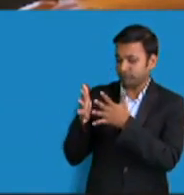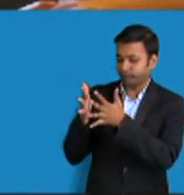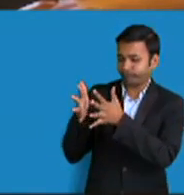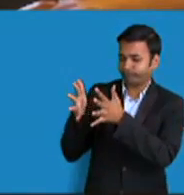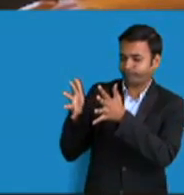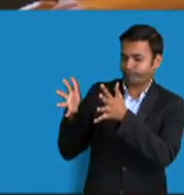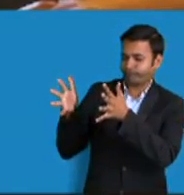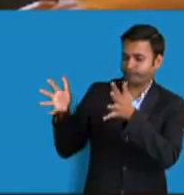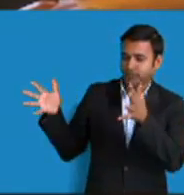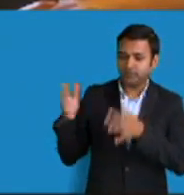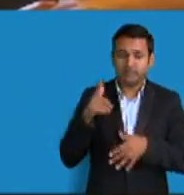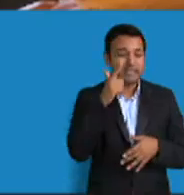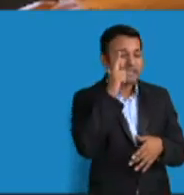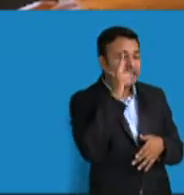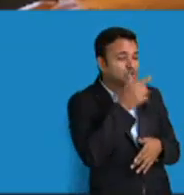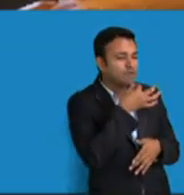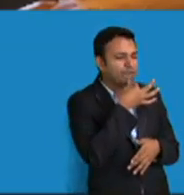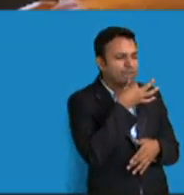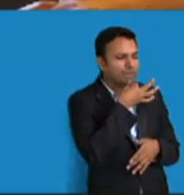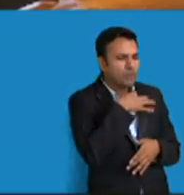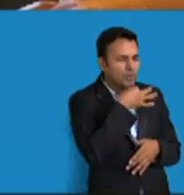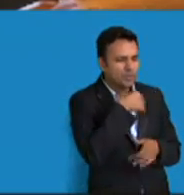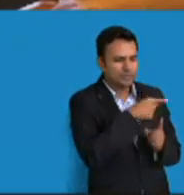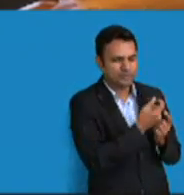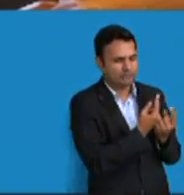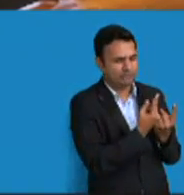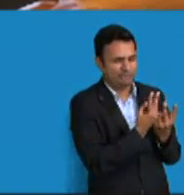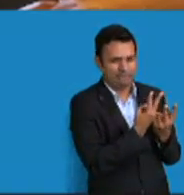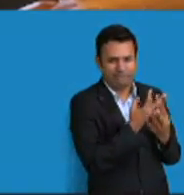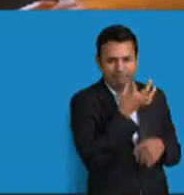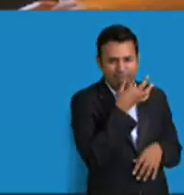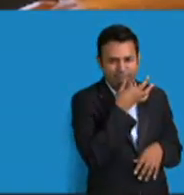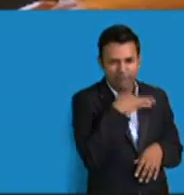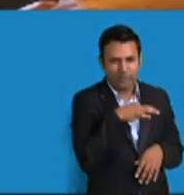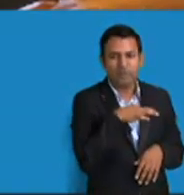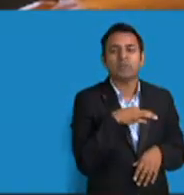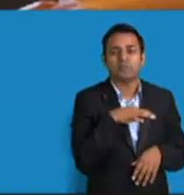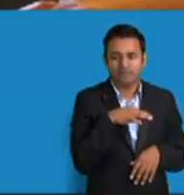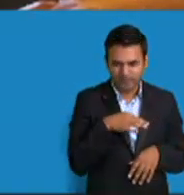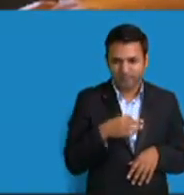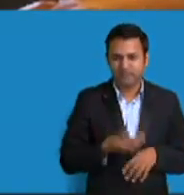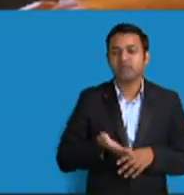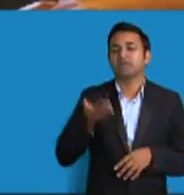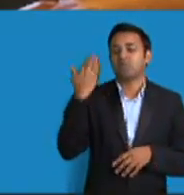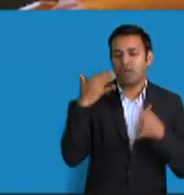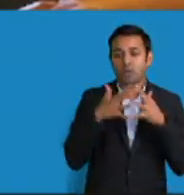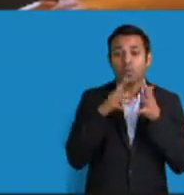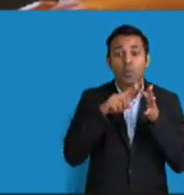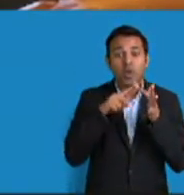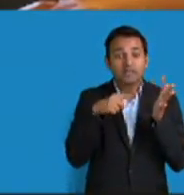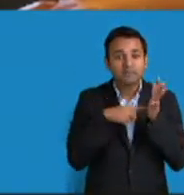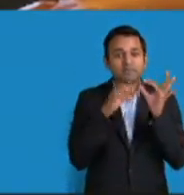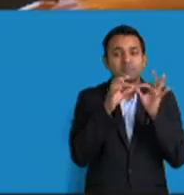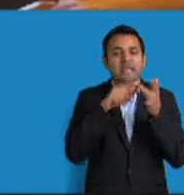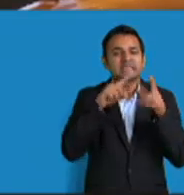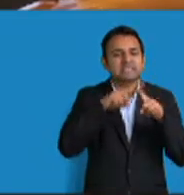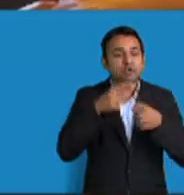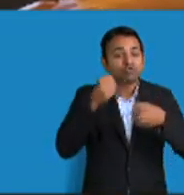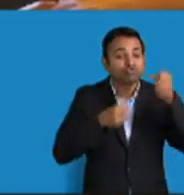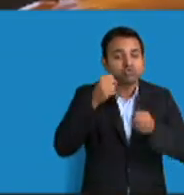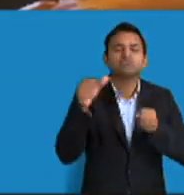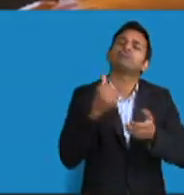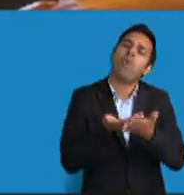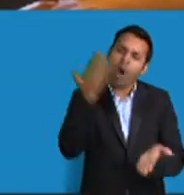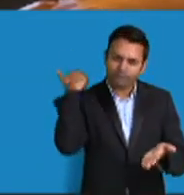consider removing the Weet-Bix and the milk and hire more teachers to teach mathematics? Thank you.